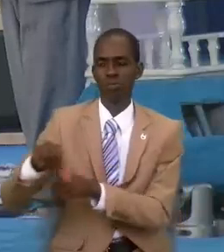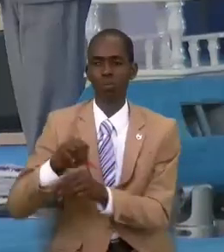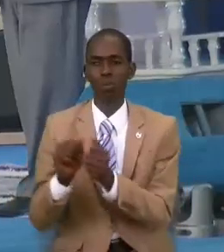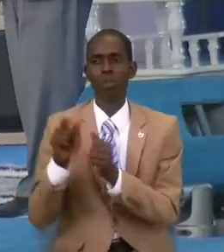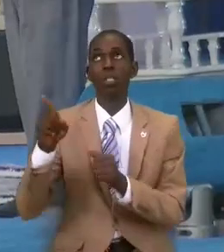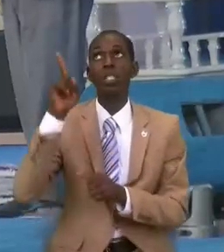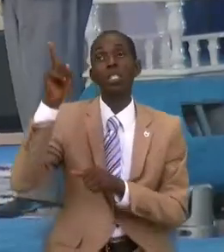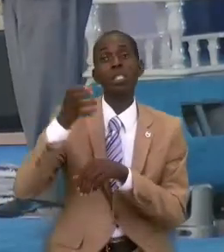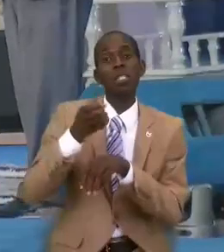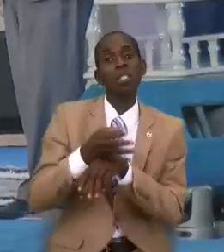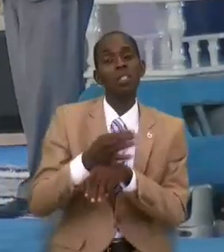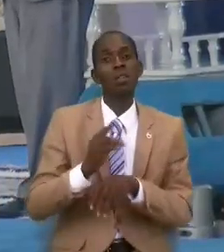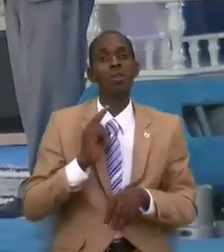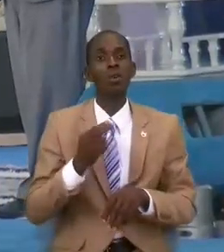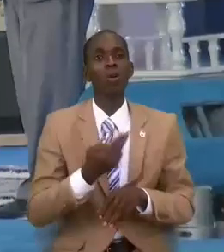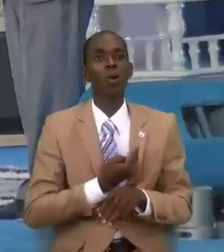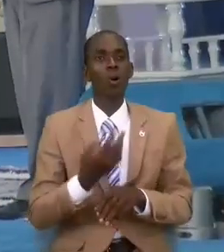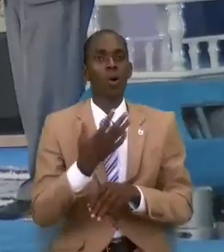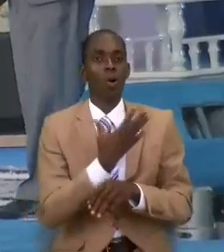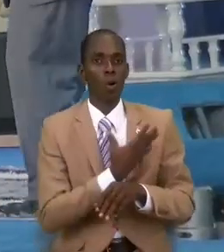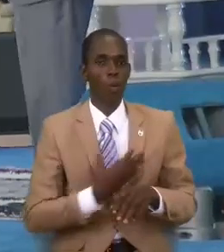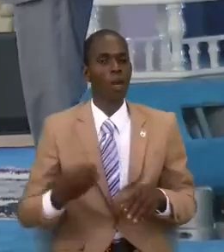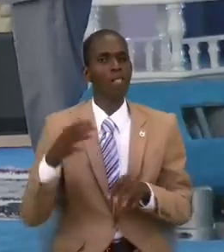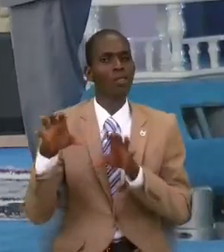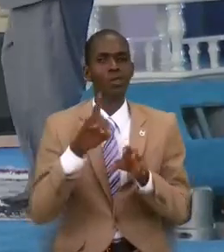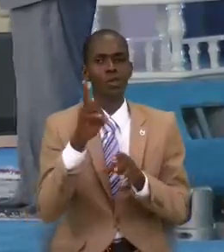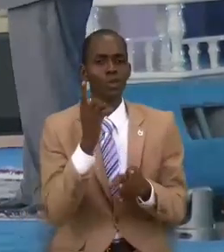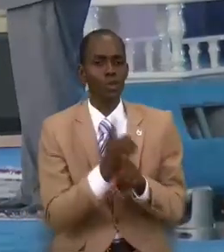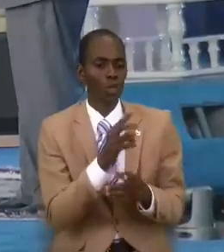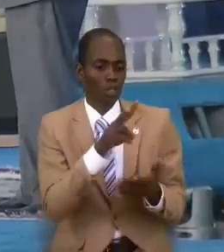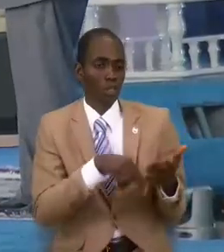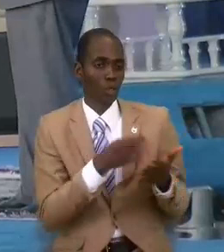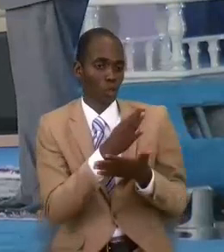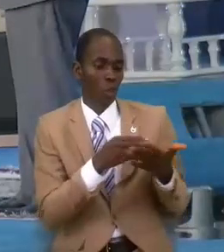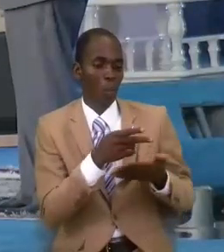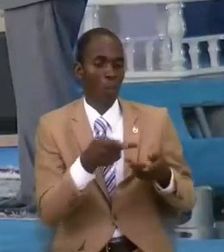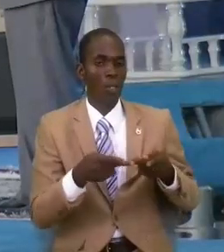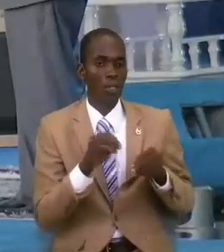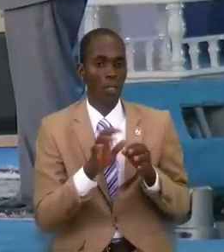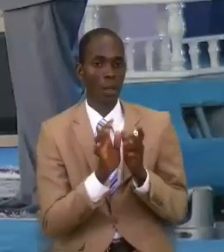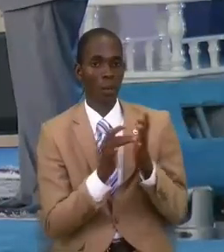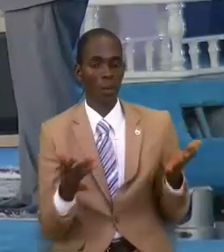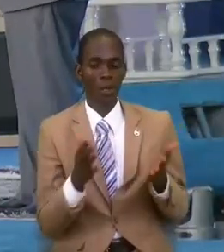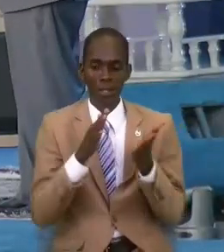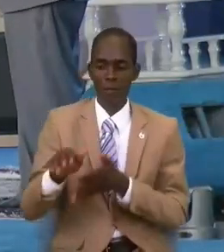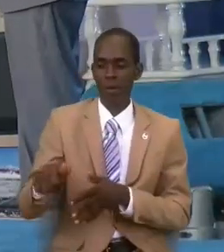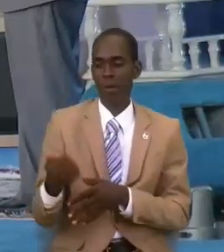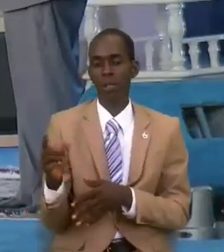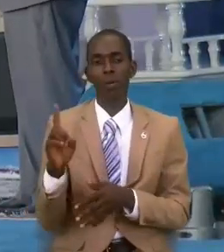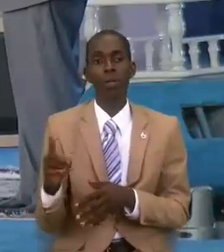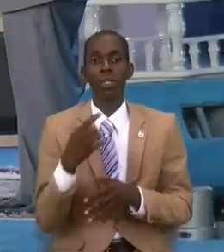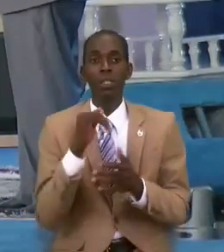the verse one life? And then it says, the mighty God, the one who is mighty to heal, mighty to